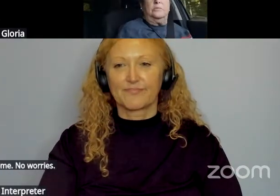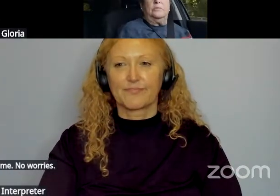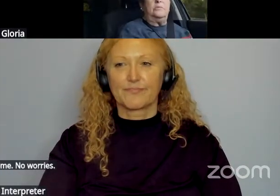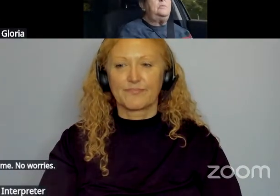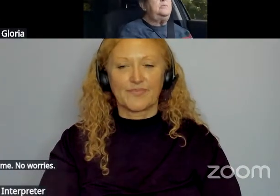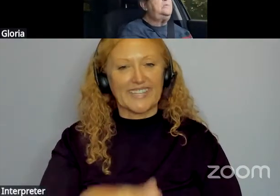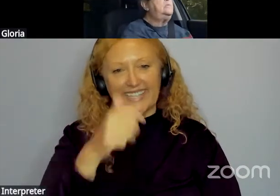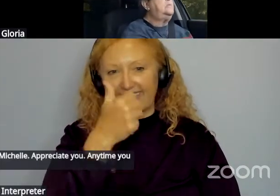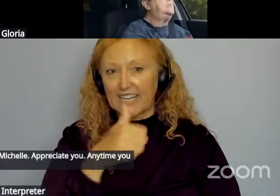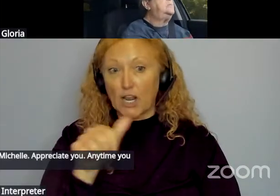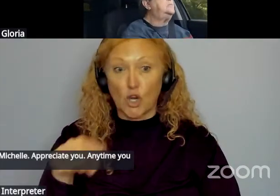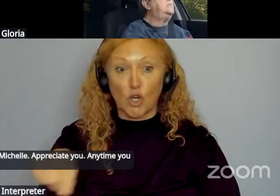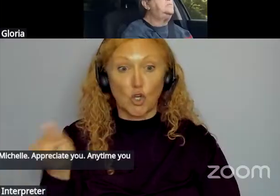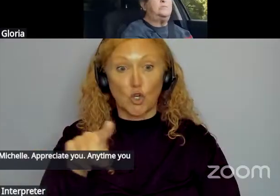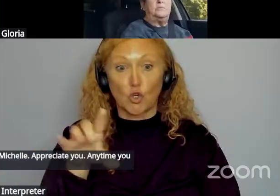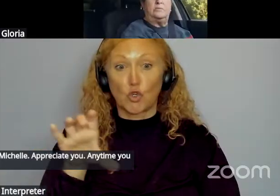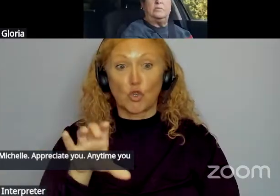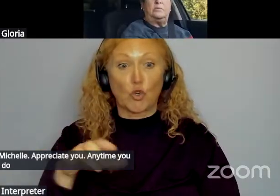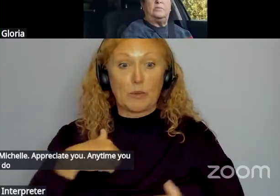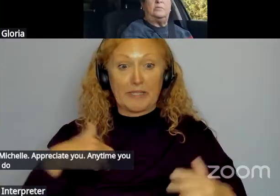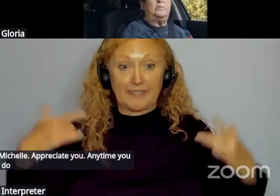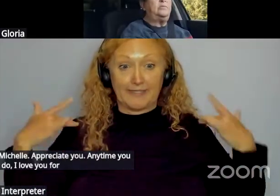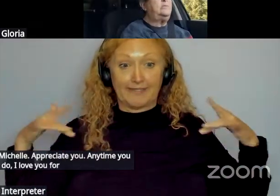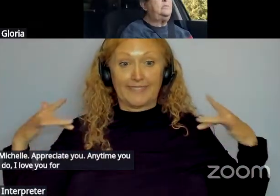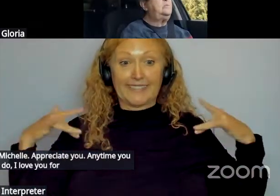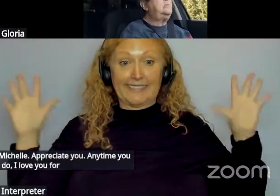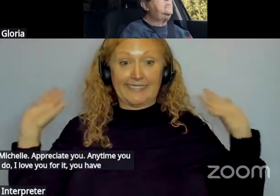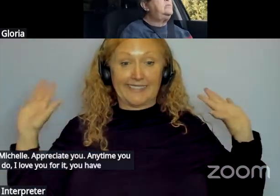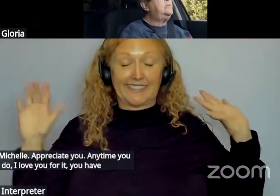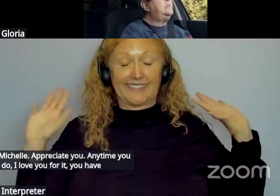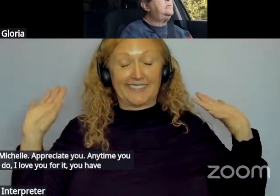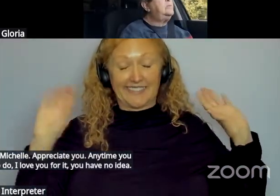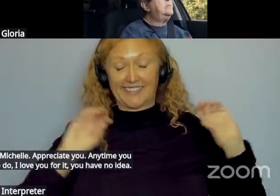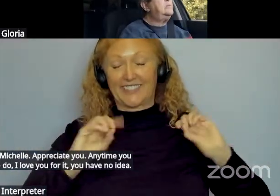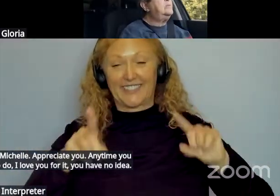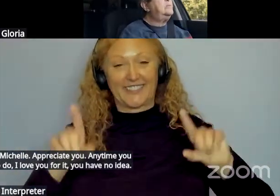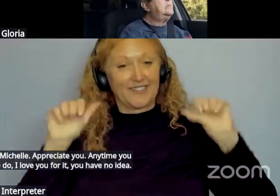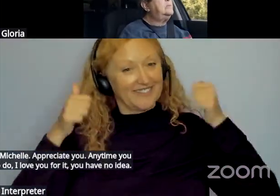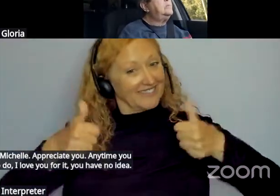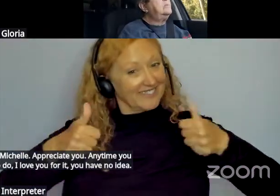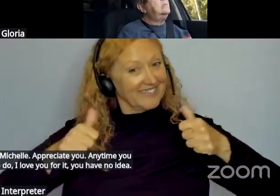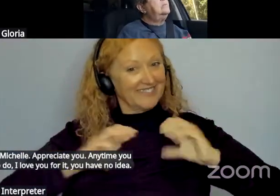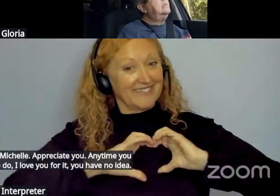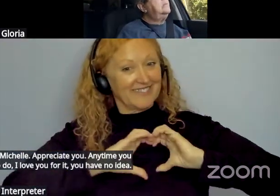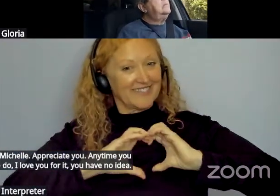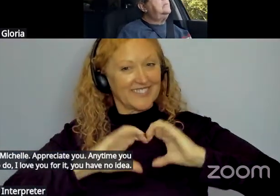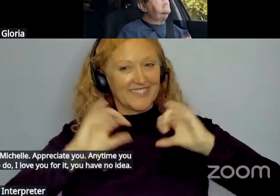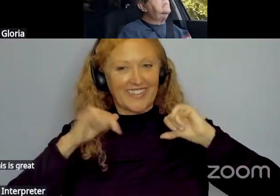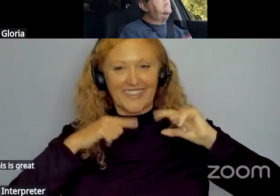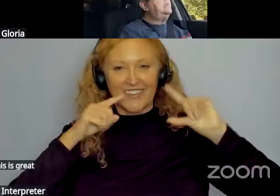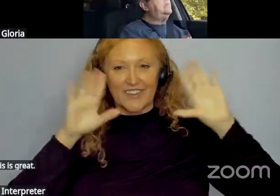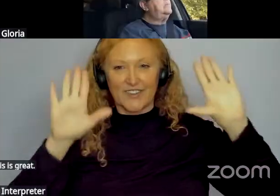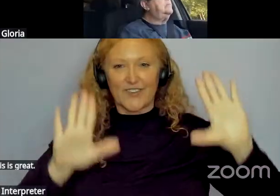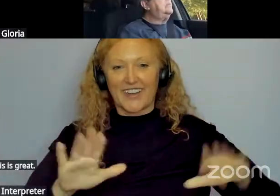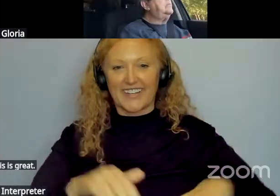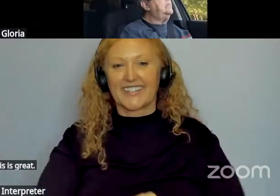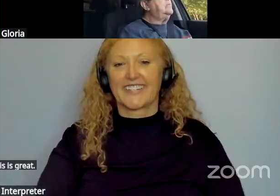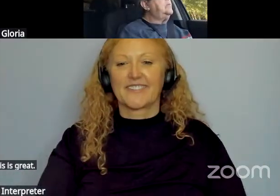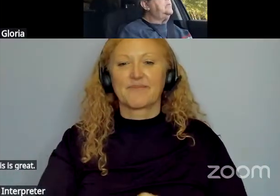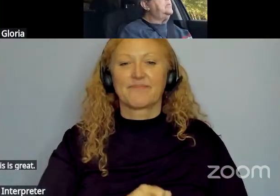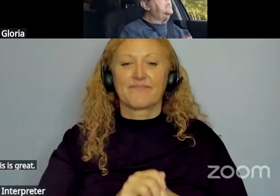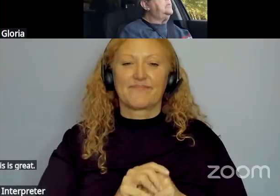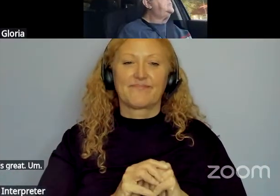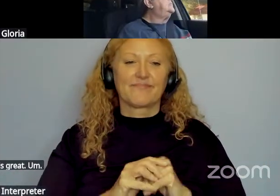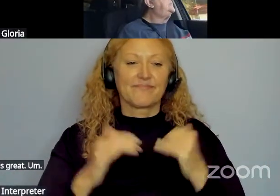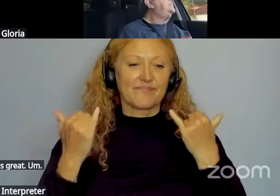Anytime you guys do something that I don't have to do, I love you for it. You have no idea. I'm like, this is great. Um, let's